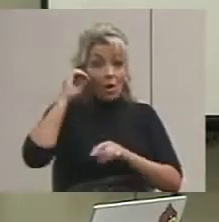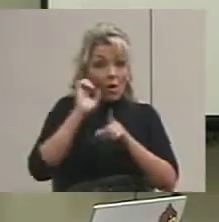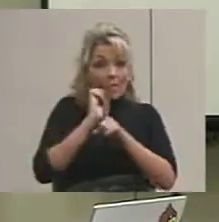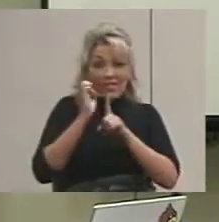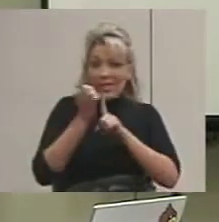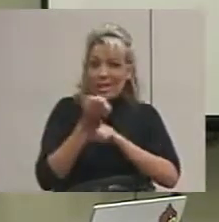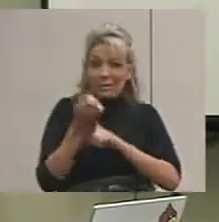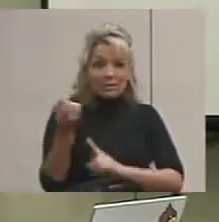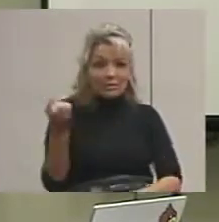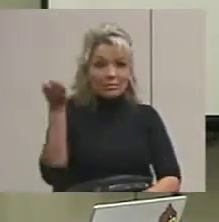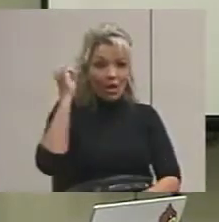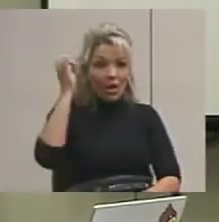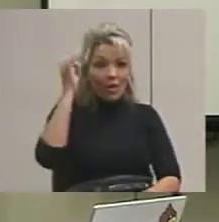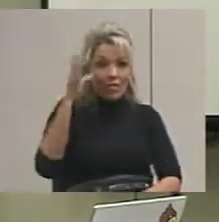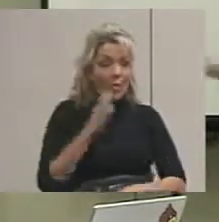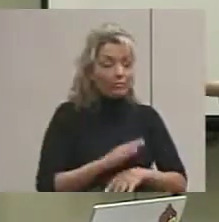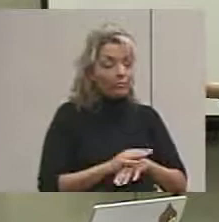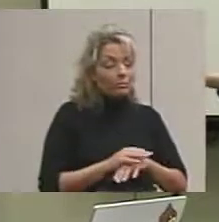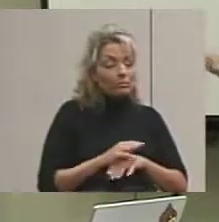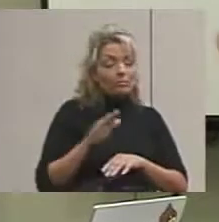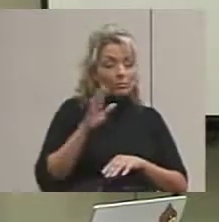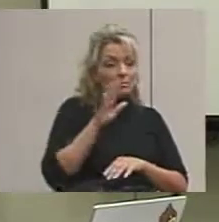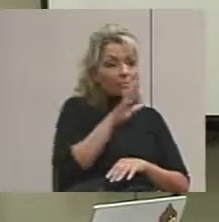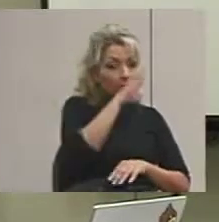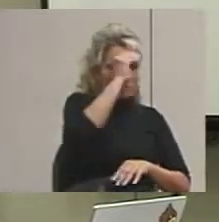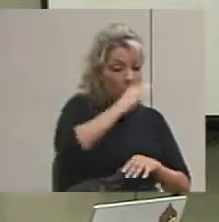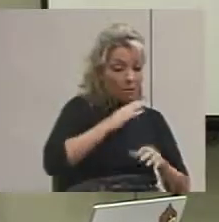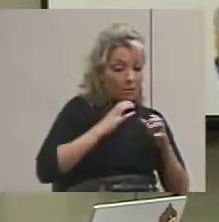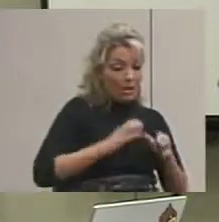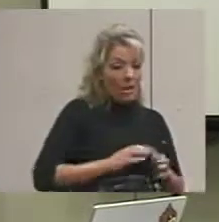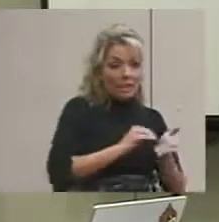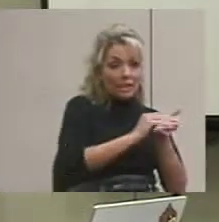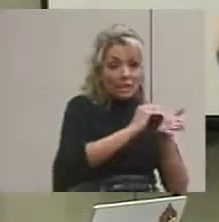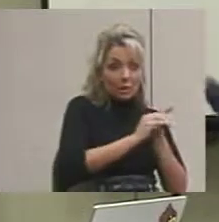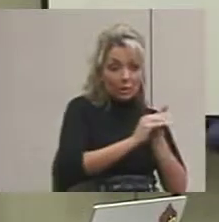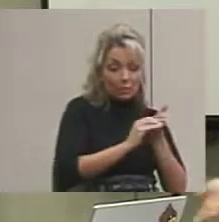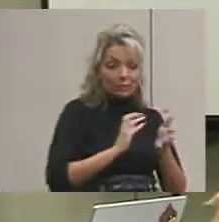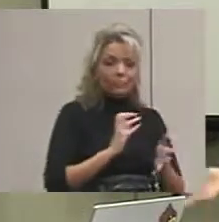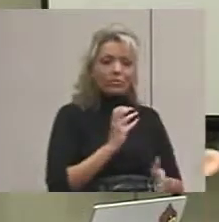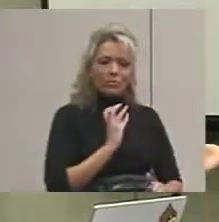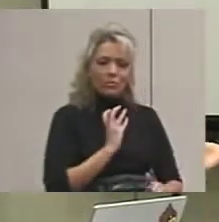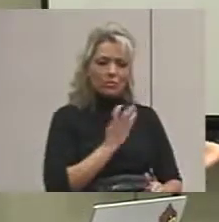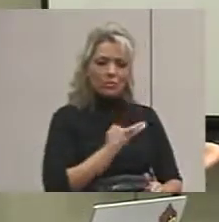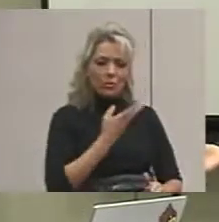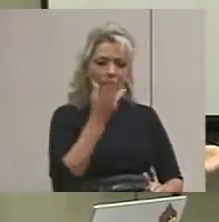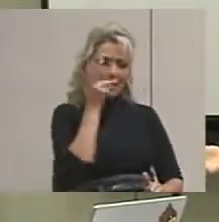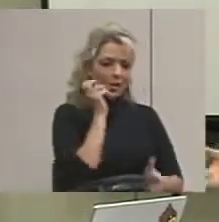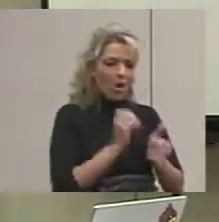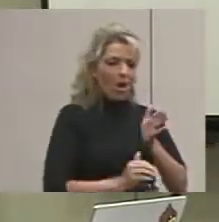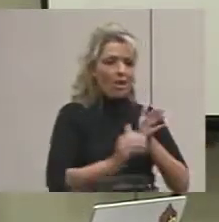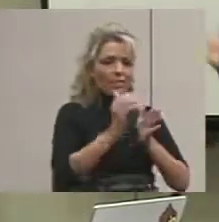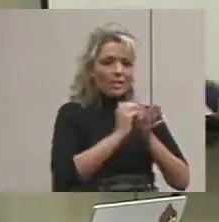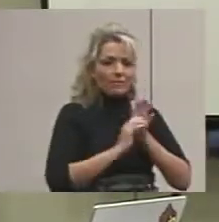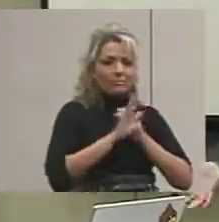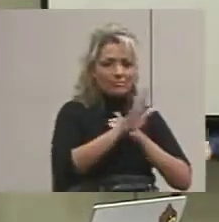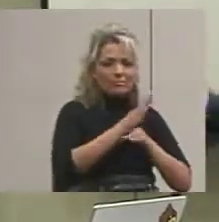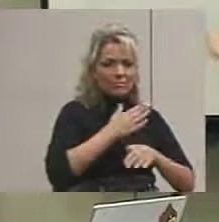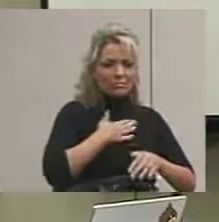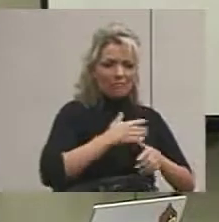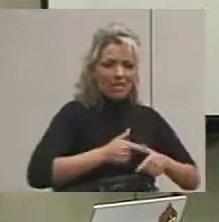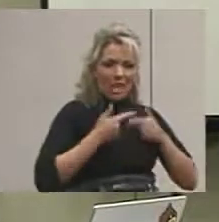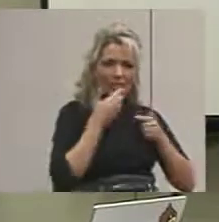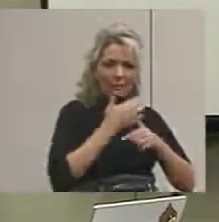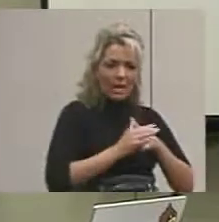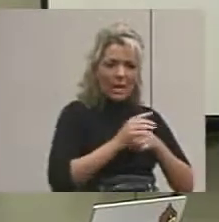an excuse for his whole life since he was 3. And we keep hearing that, again and again, you don't know how bad his life is, and we keep saying again and again, we can't change that. We